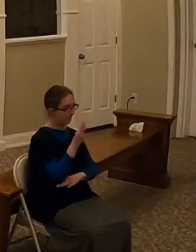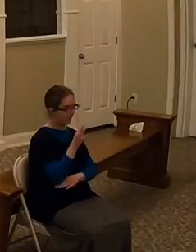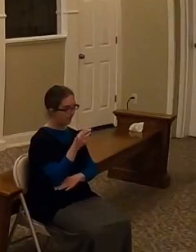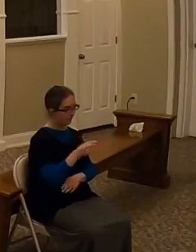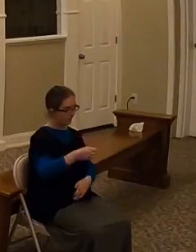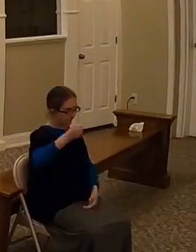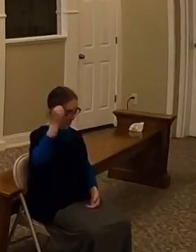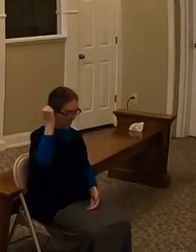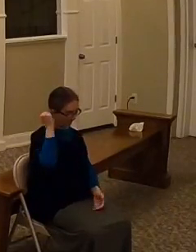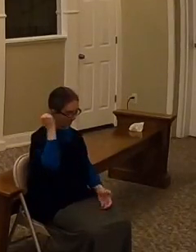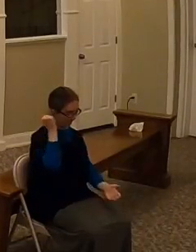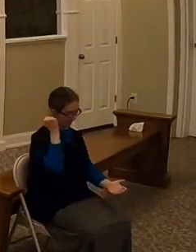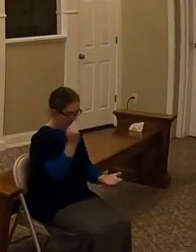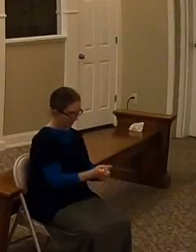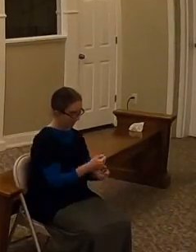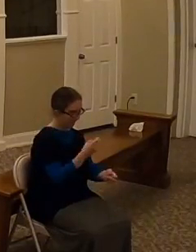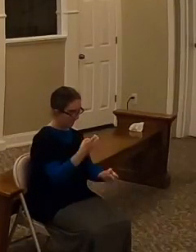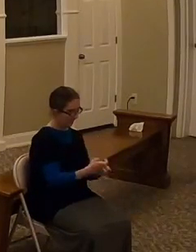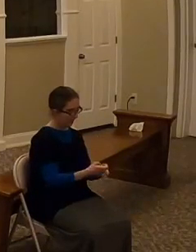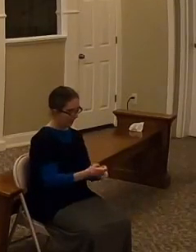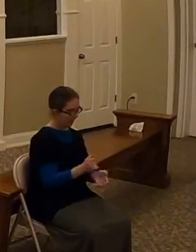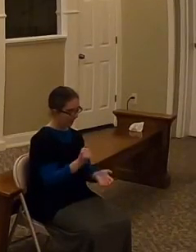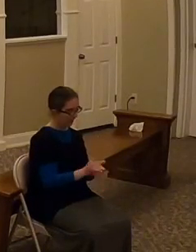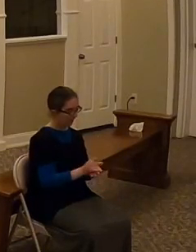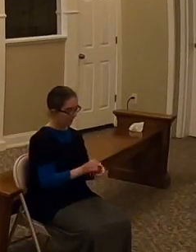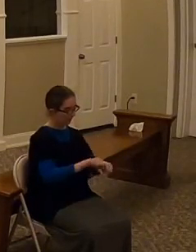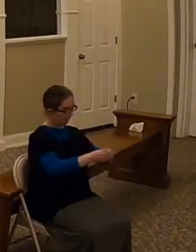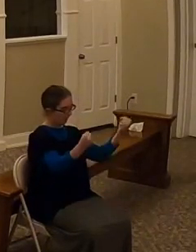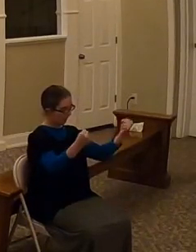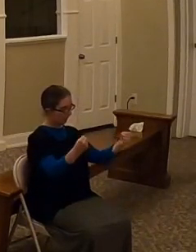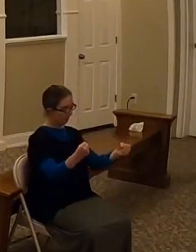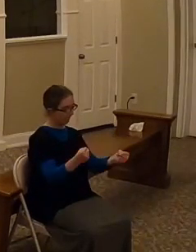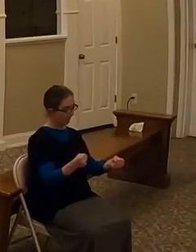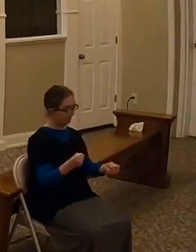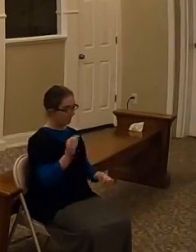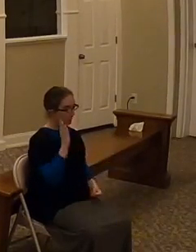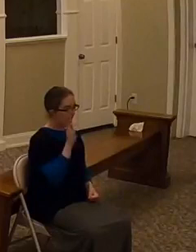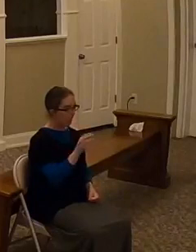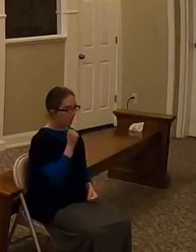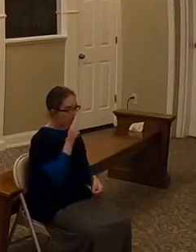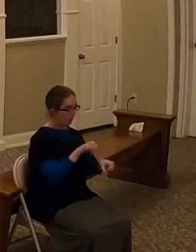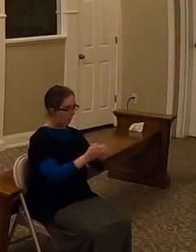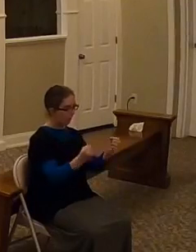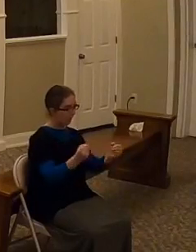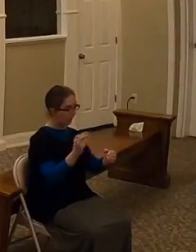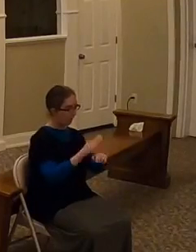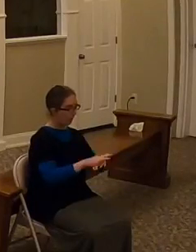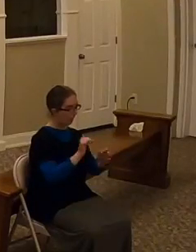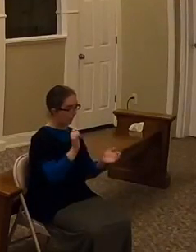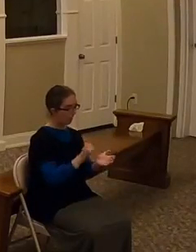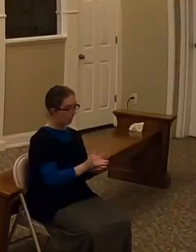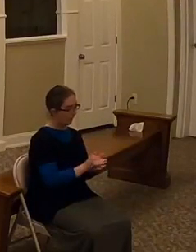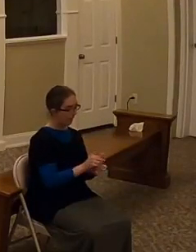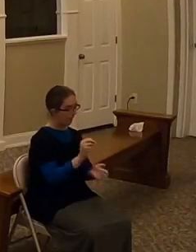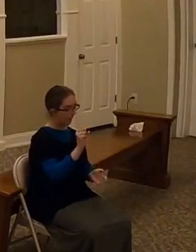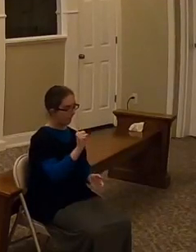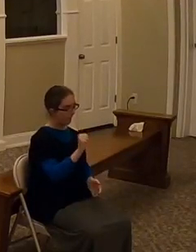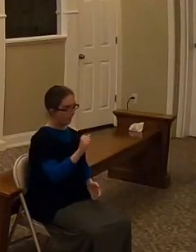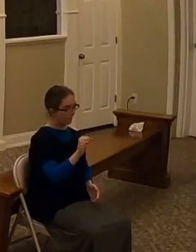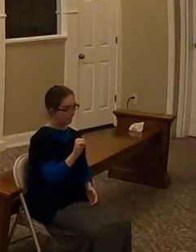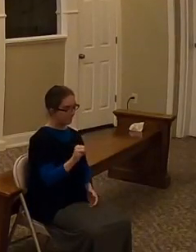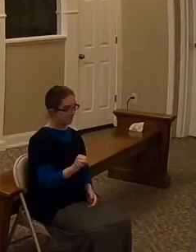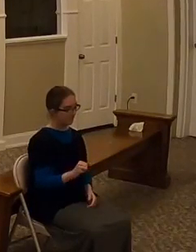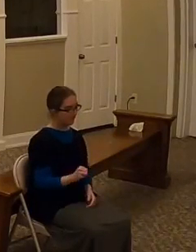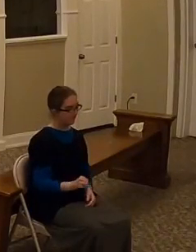can hit it as hard as I want to on the end of that altar, and that wood will break. But guess what? It will not break on that seam where the glue is at.